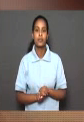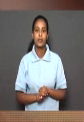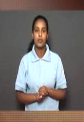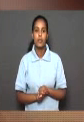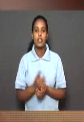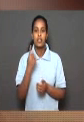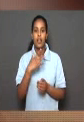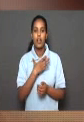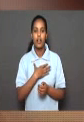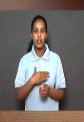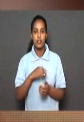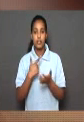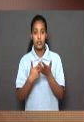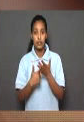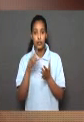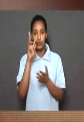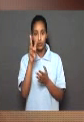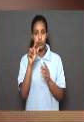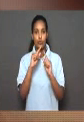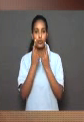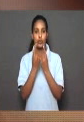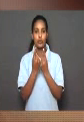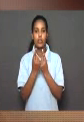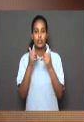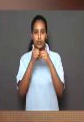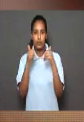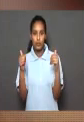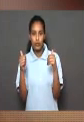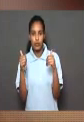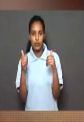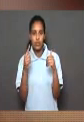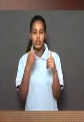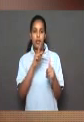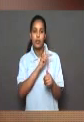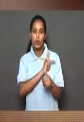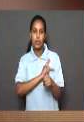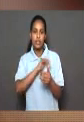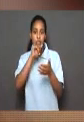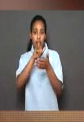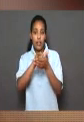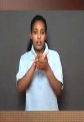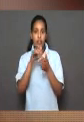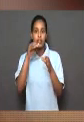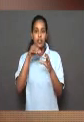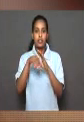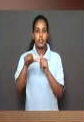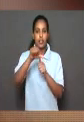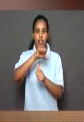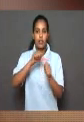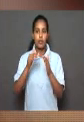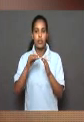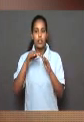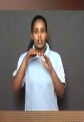The elements in these two groups are distinguished by the property that, in the atomic